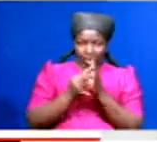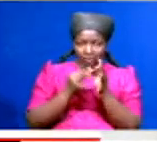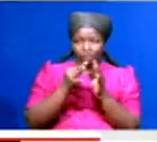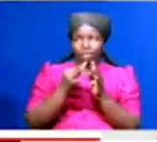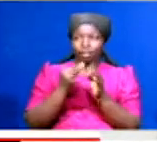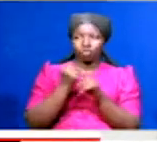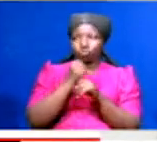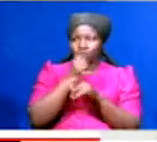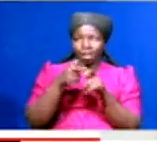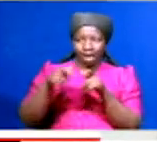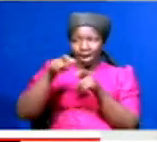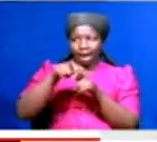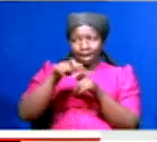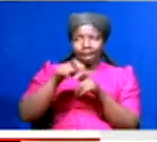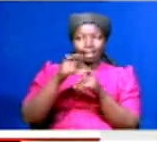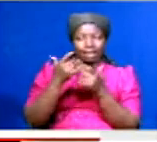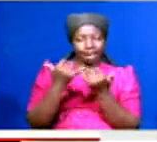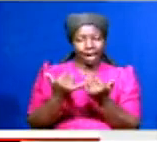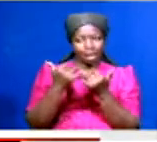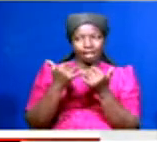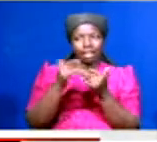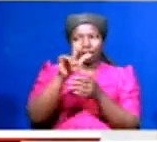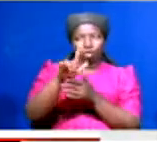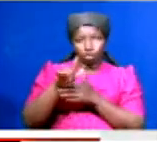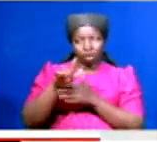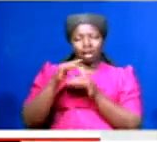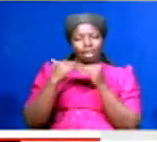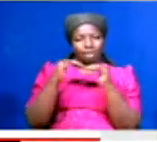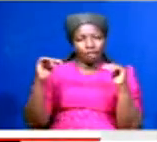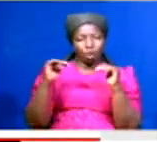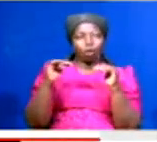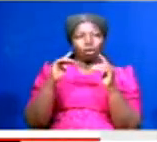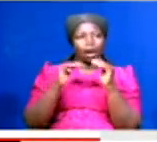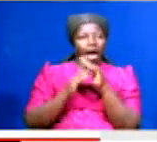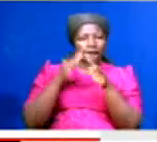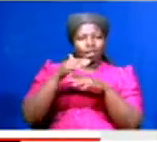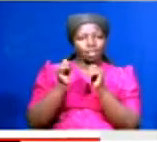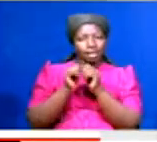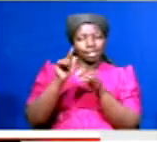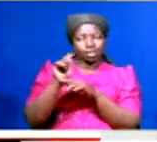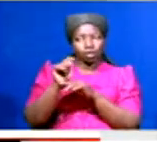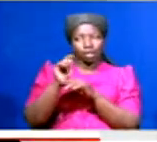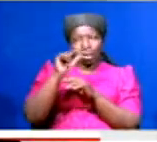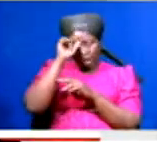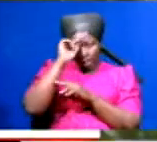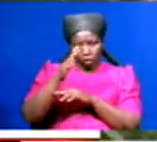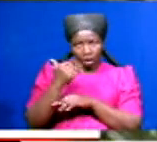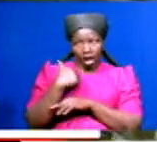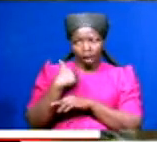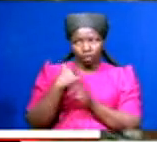trillion shilling limit, the government would face challenges raising cash to finance the 2023-2024 budget.